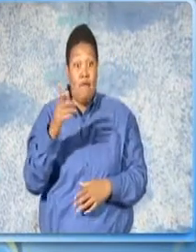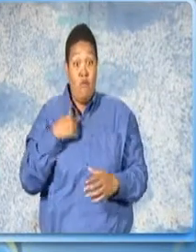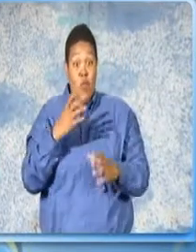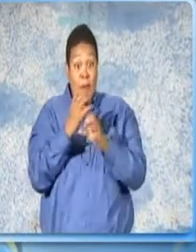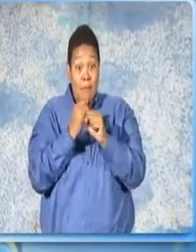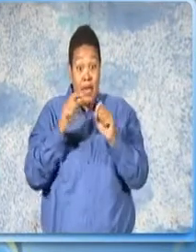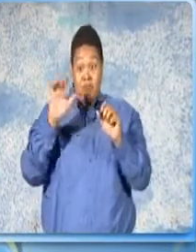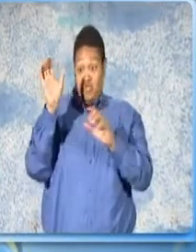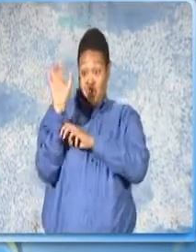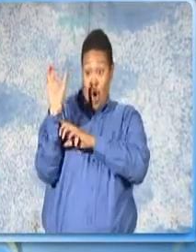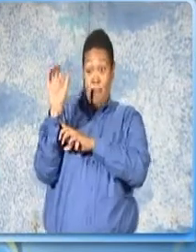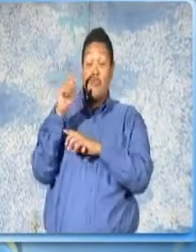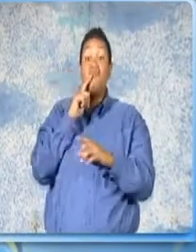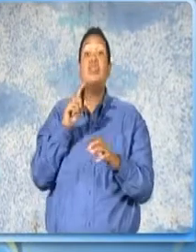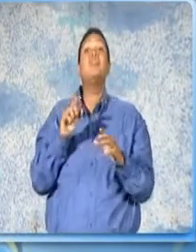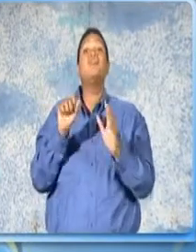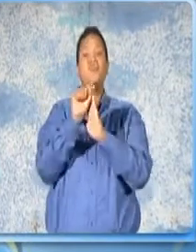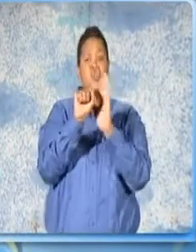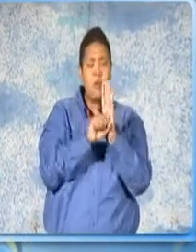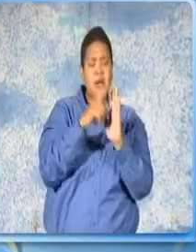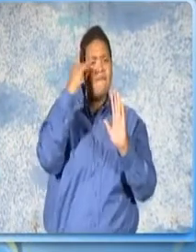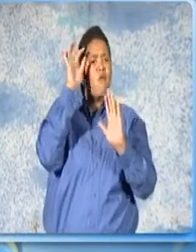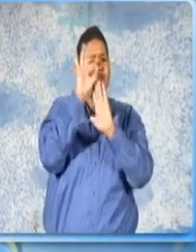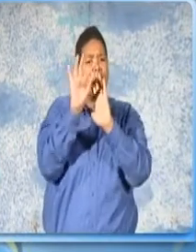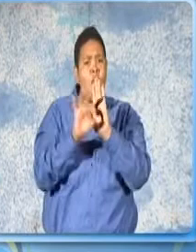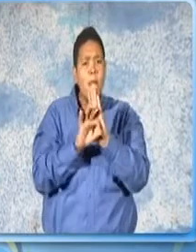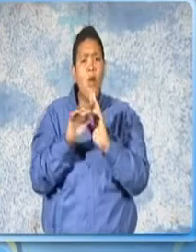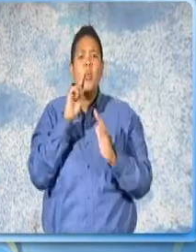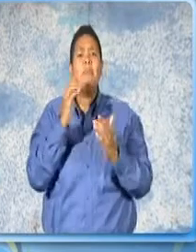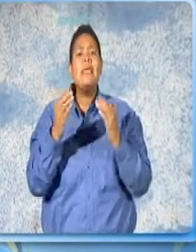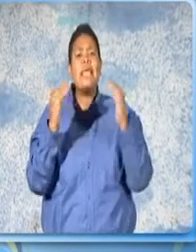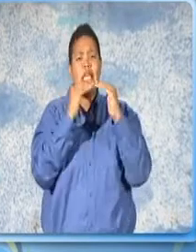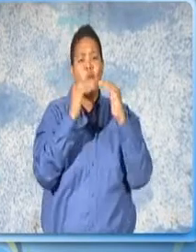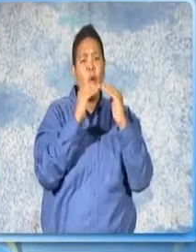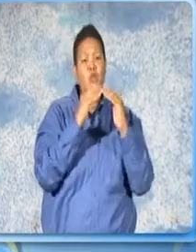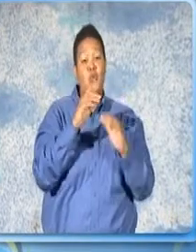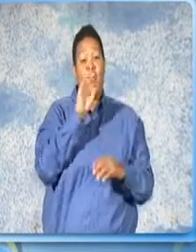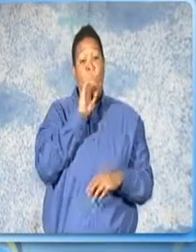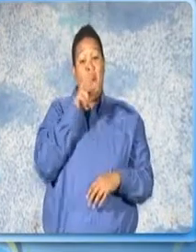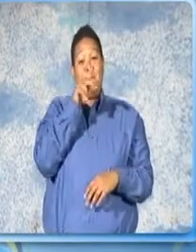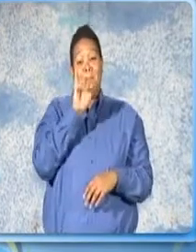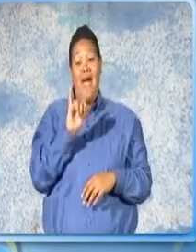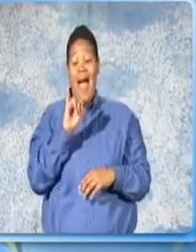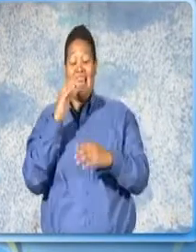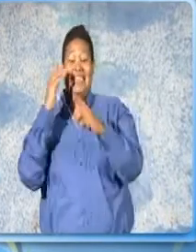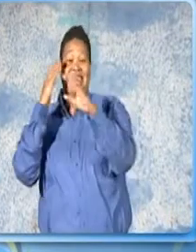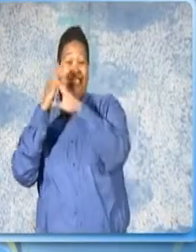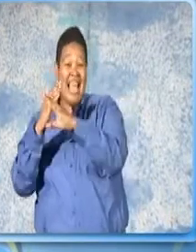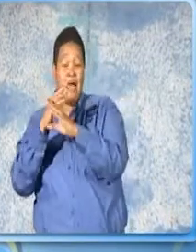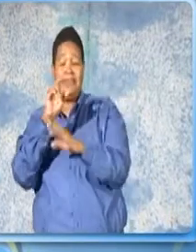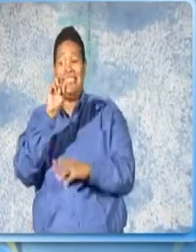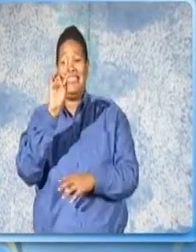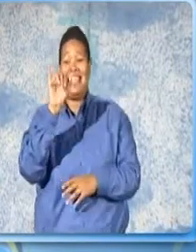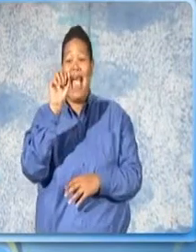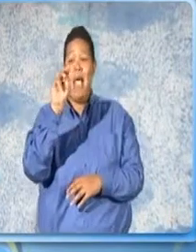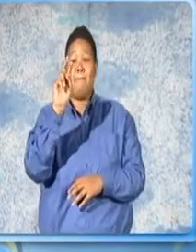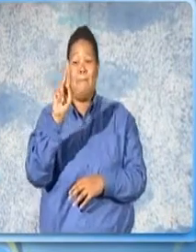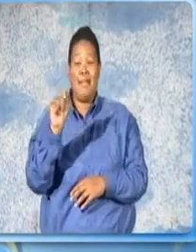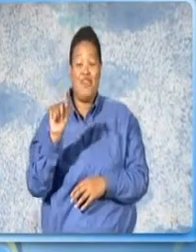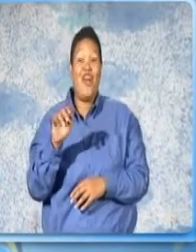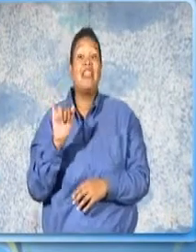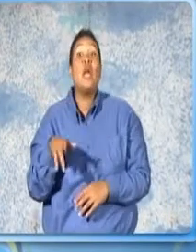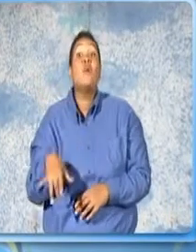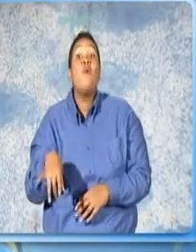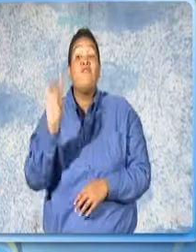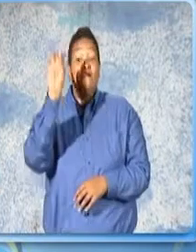the subject of the formula, it would be equal to pi times the diameter. And this is how we find the circumference